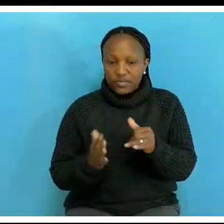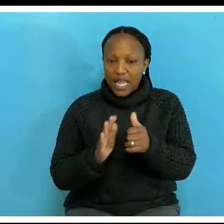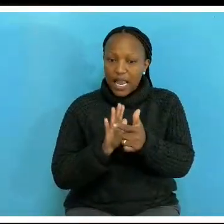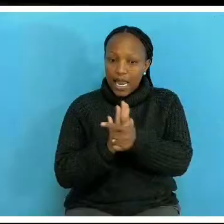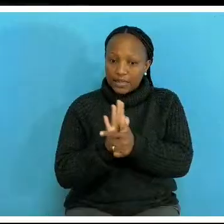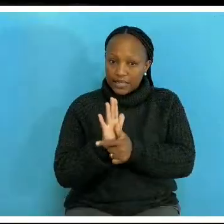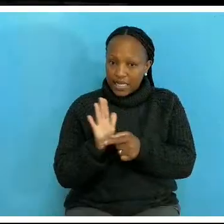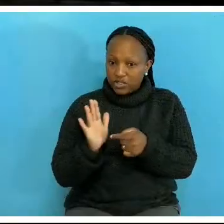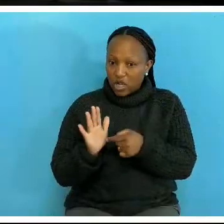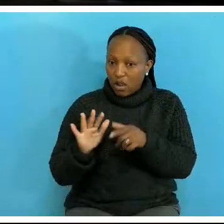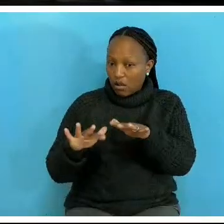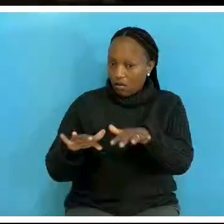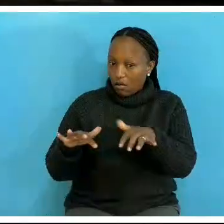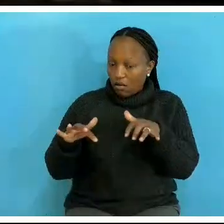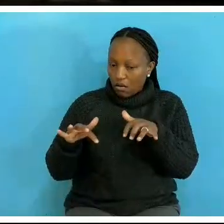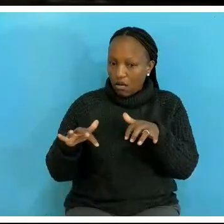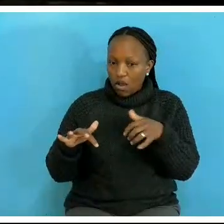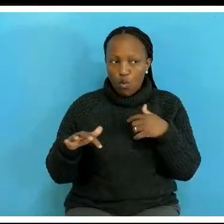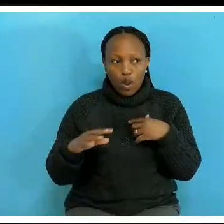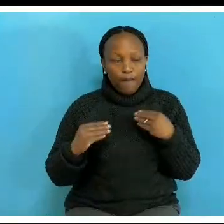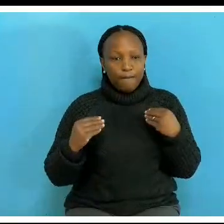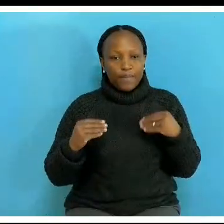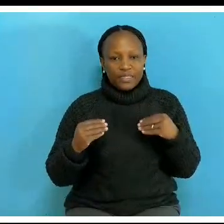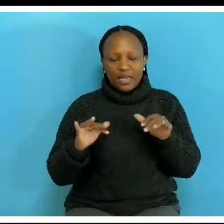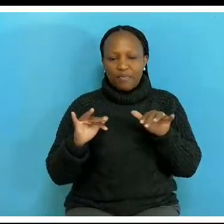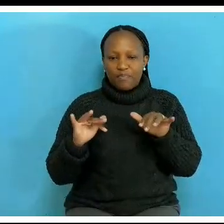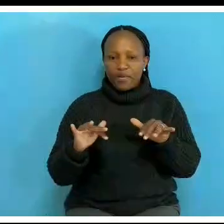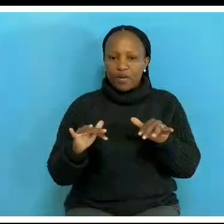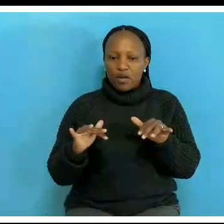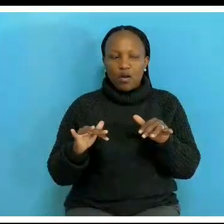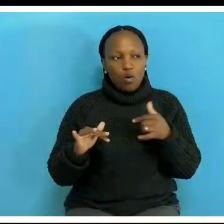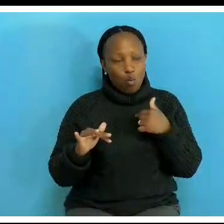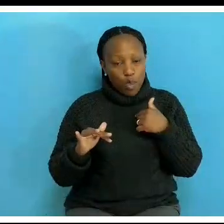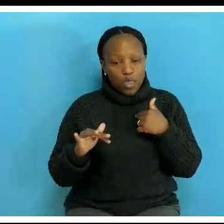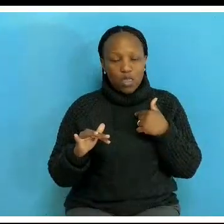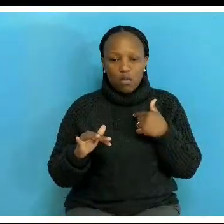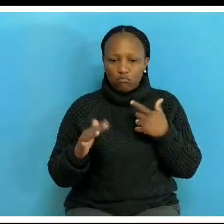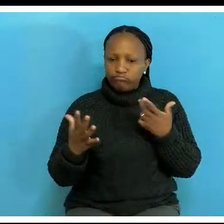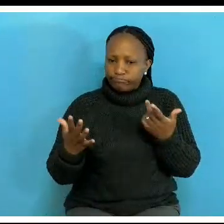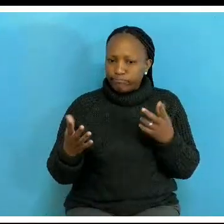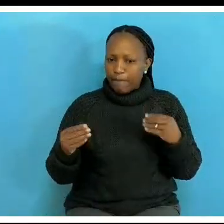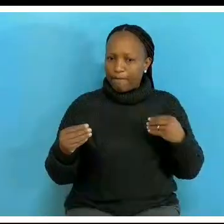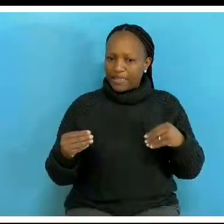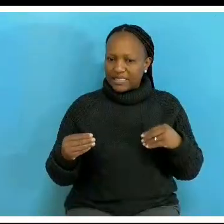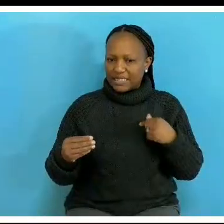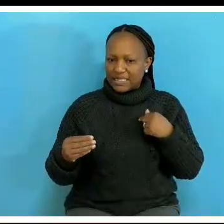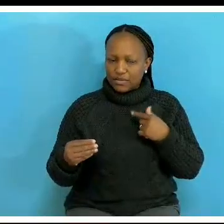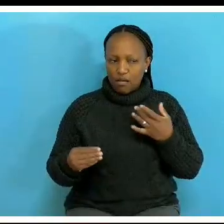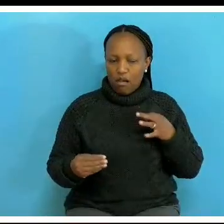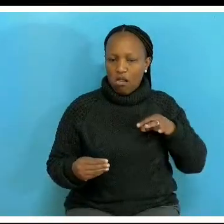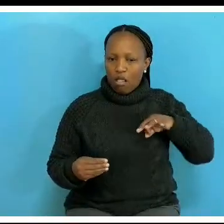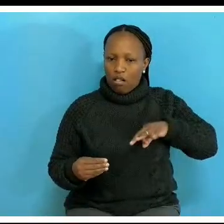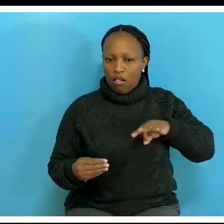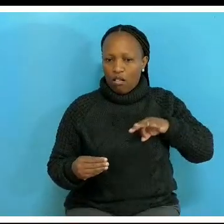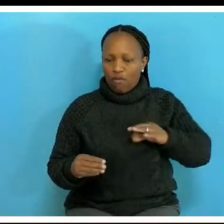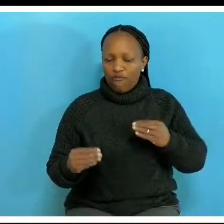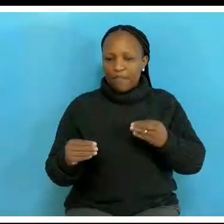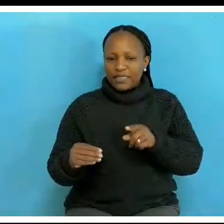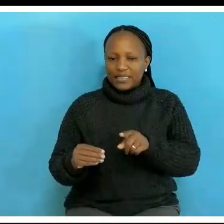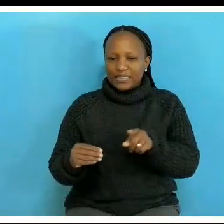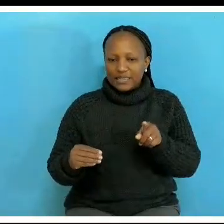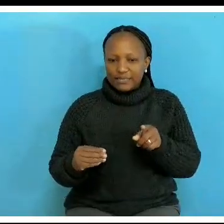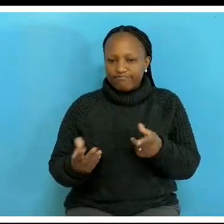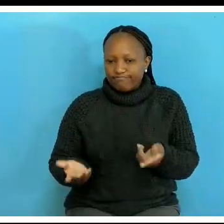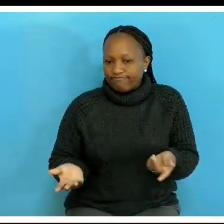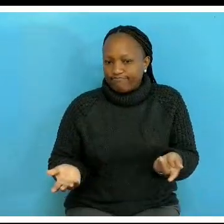are we as business people that is making a living and having an income from that business?